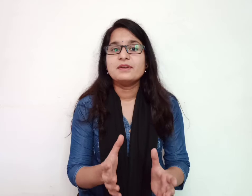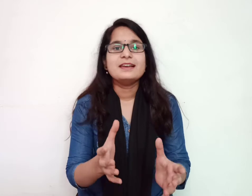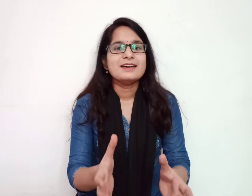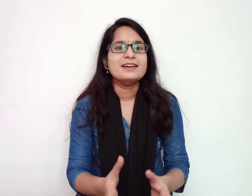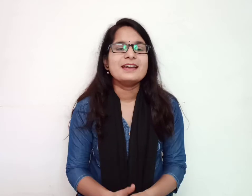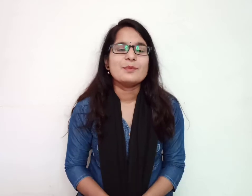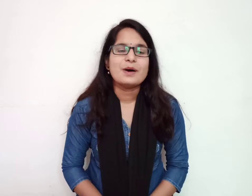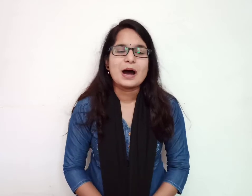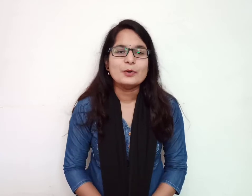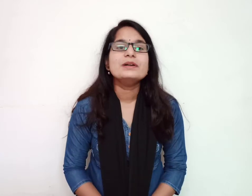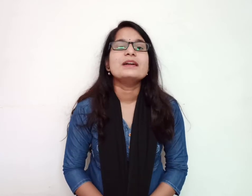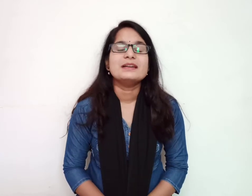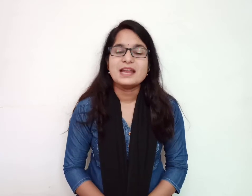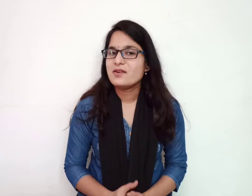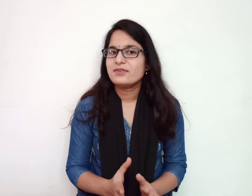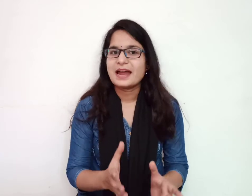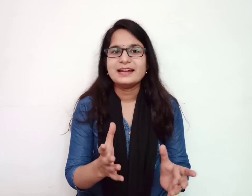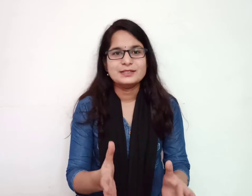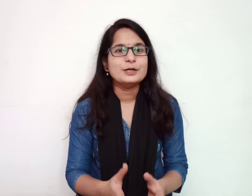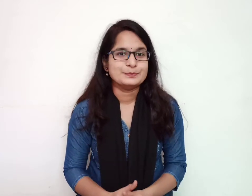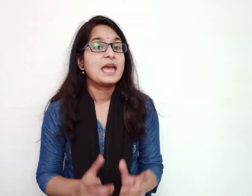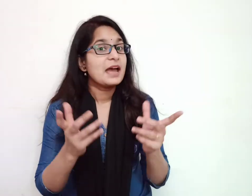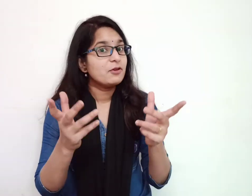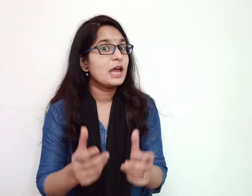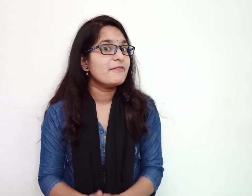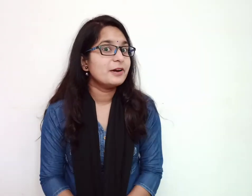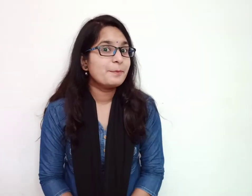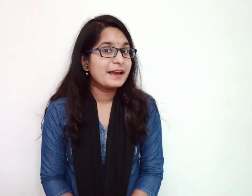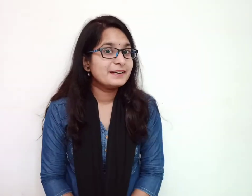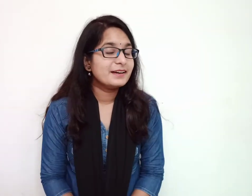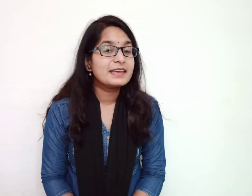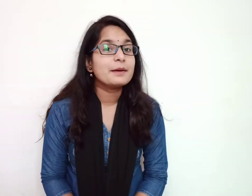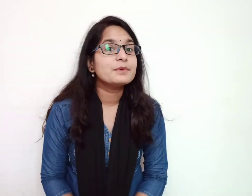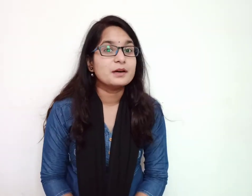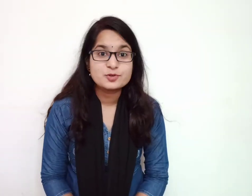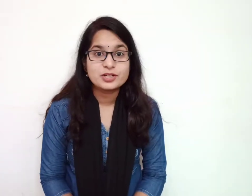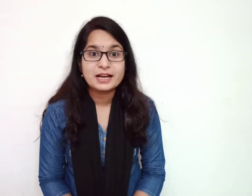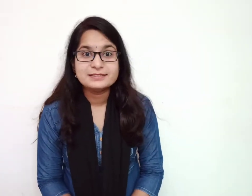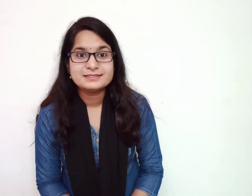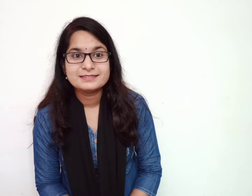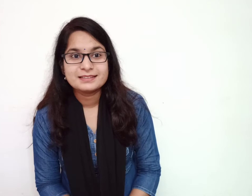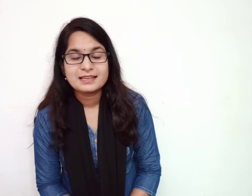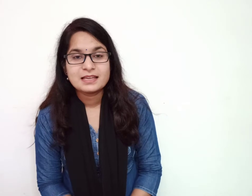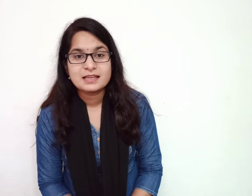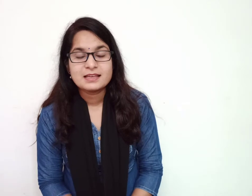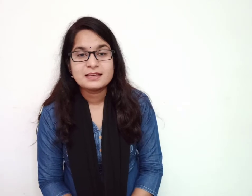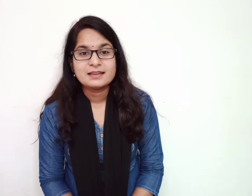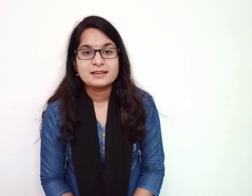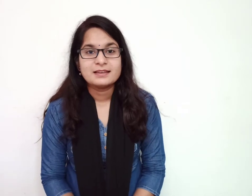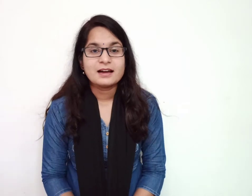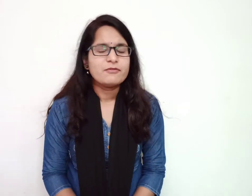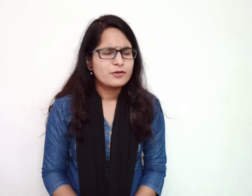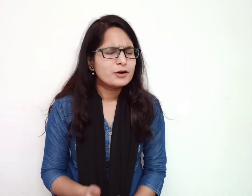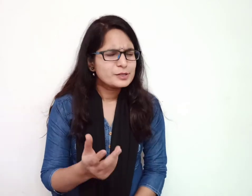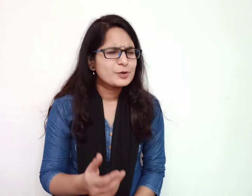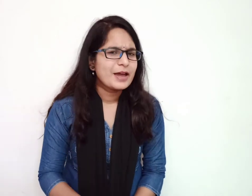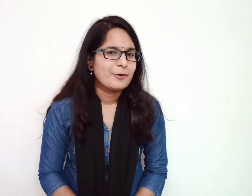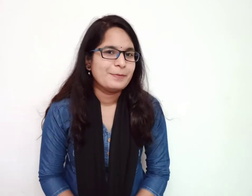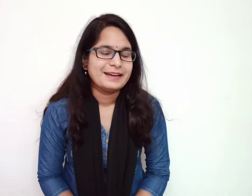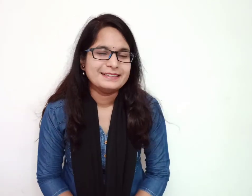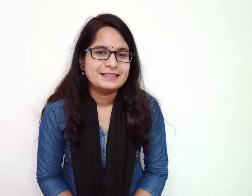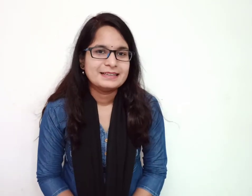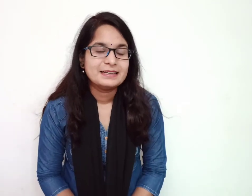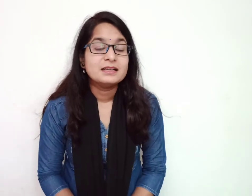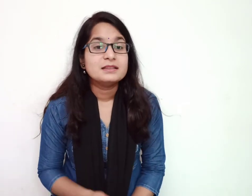today we will learn about deaf and dumb. Have you ever played a game Dumb Charade? Of course you